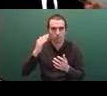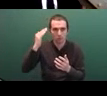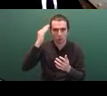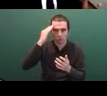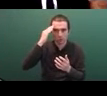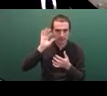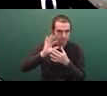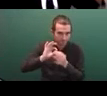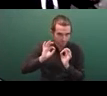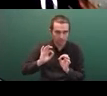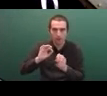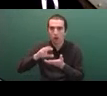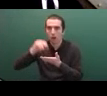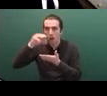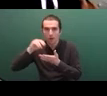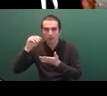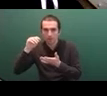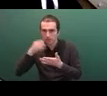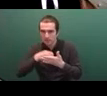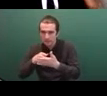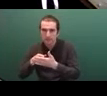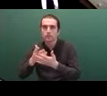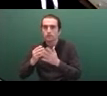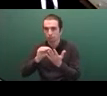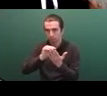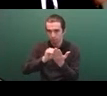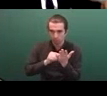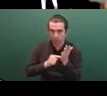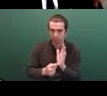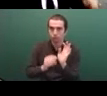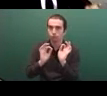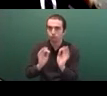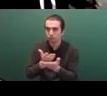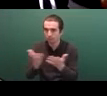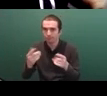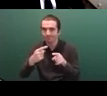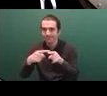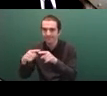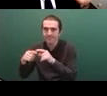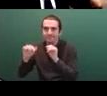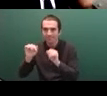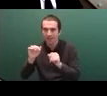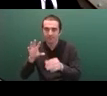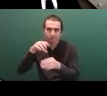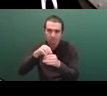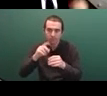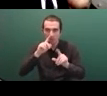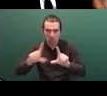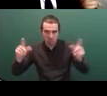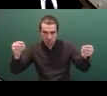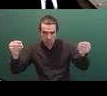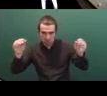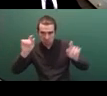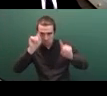it be diet, agriculture, how the landscape was formed, physics, or so on. So with the words that we use there are there on cards